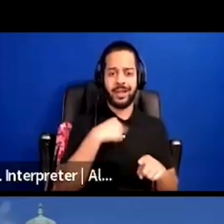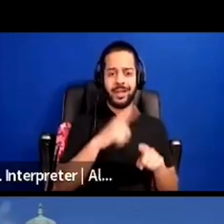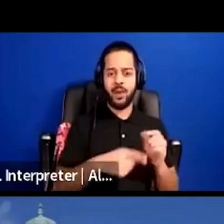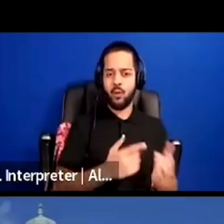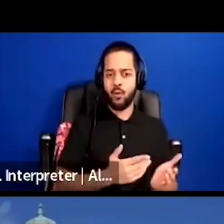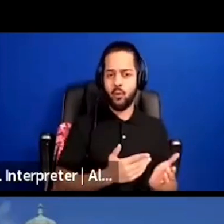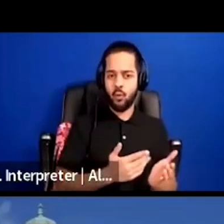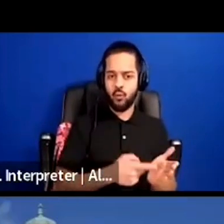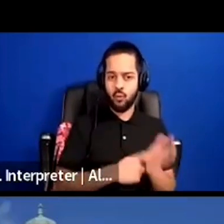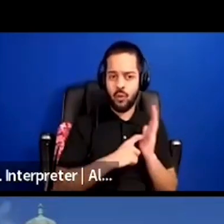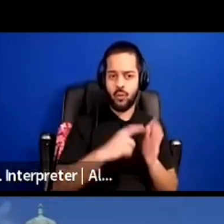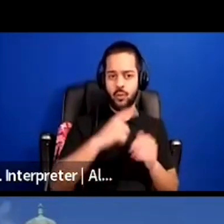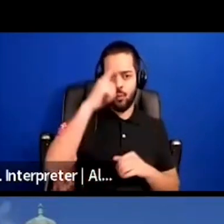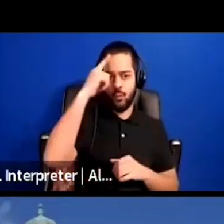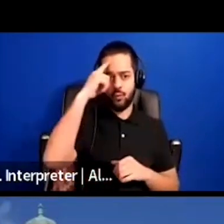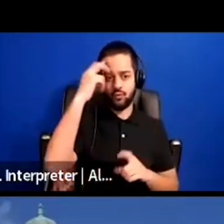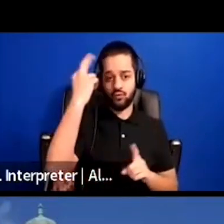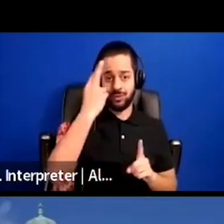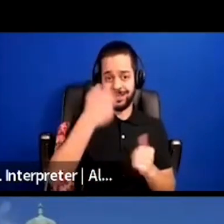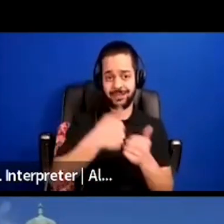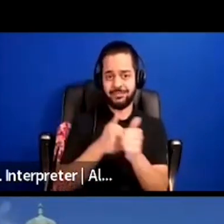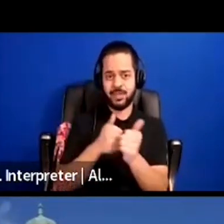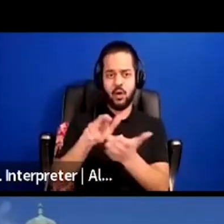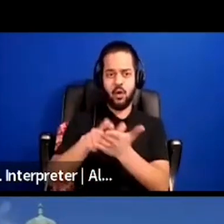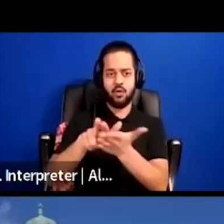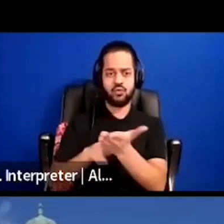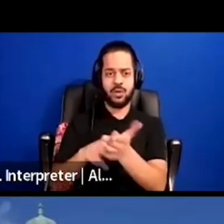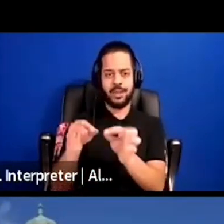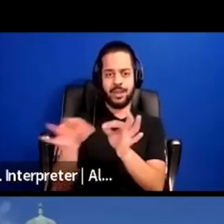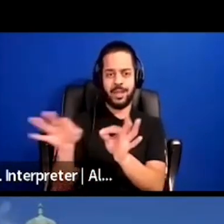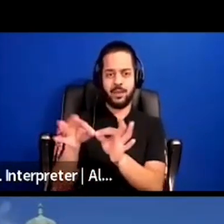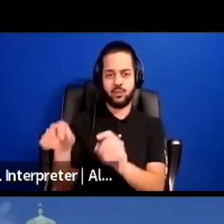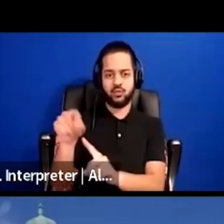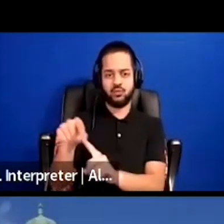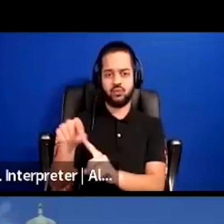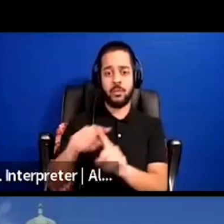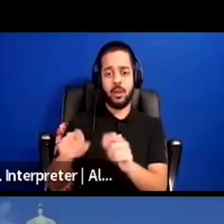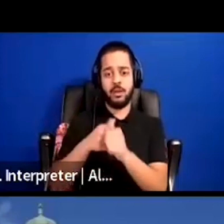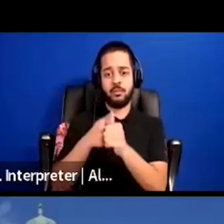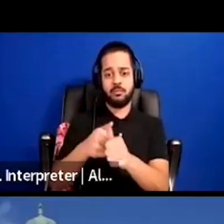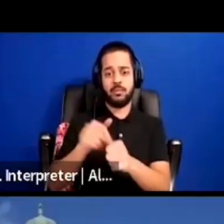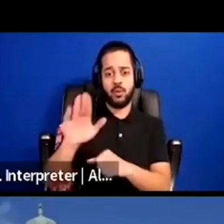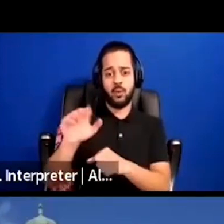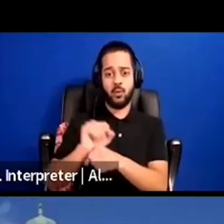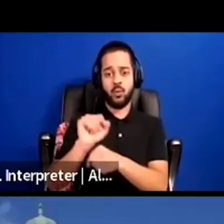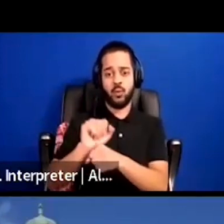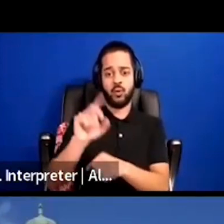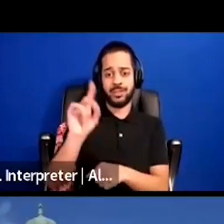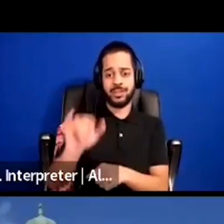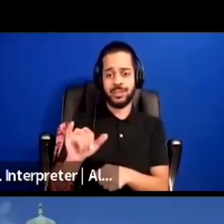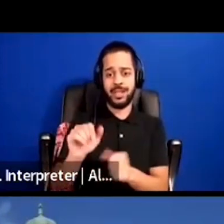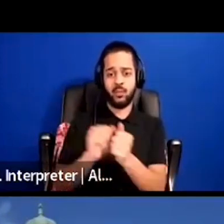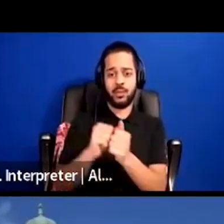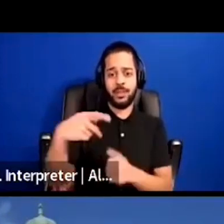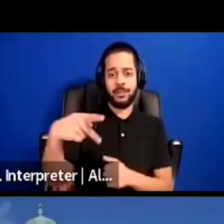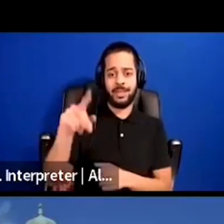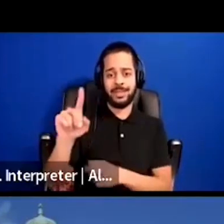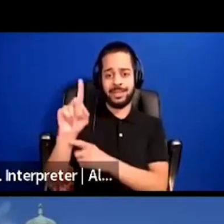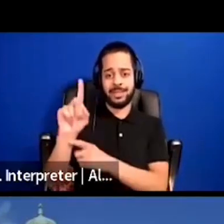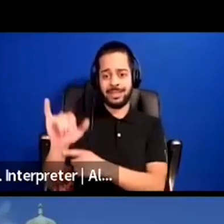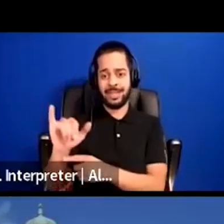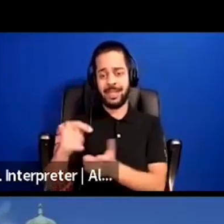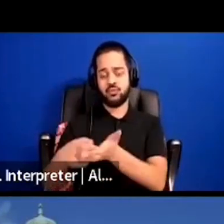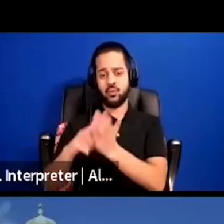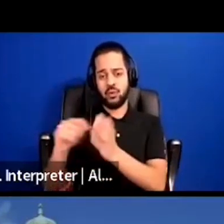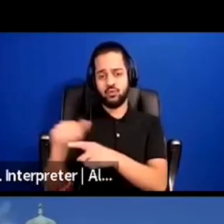of contract language. But during the course of the workday, the school year, and our PD days, we require training